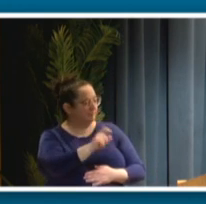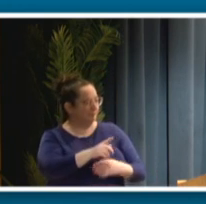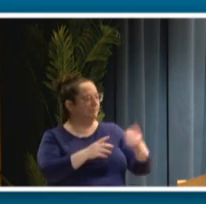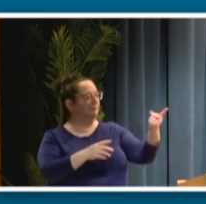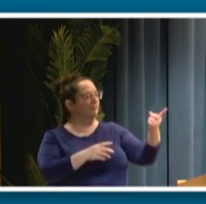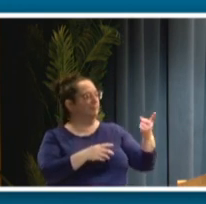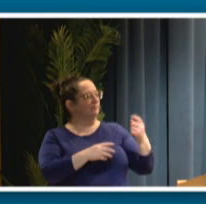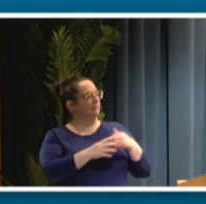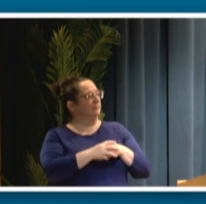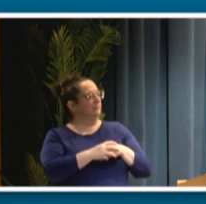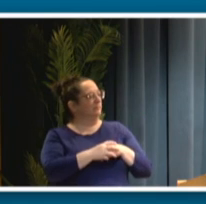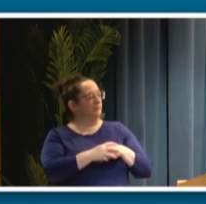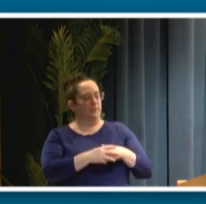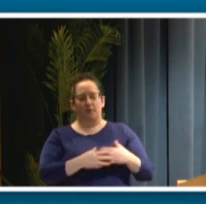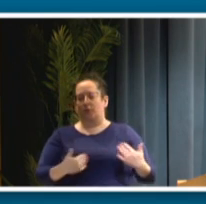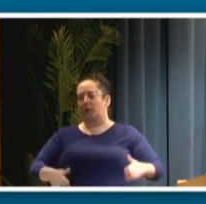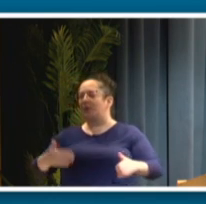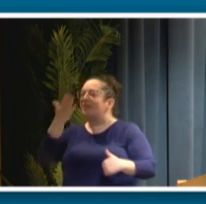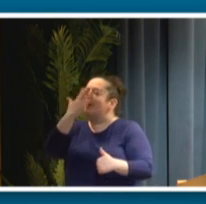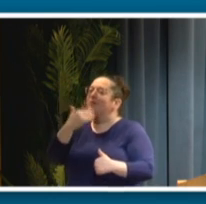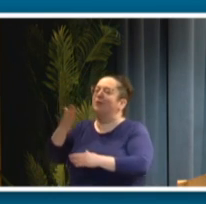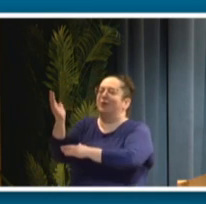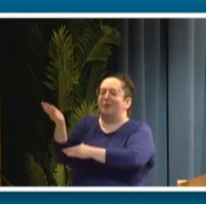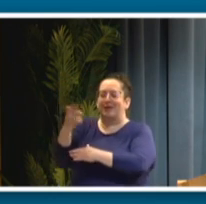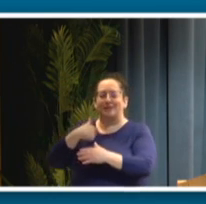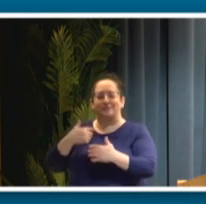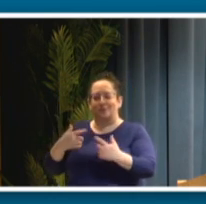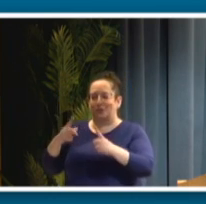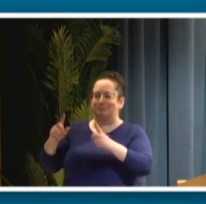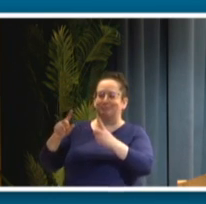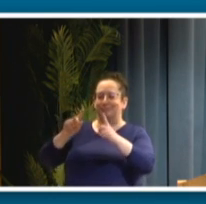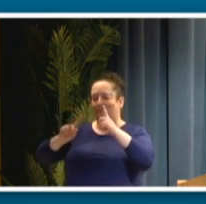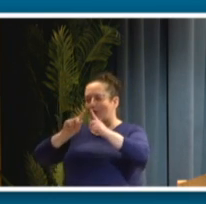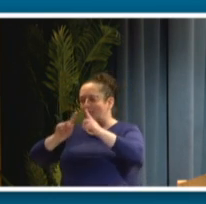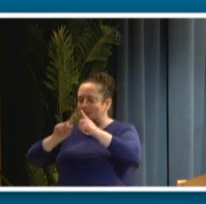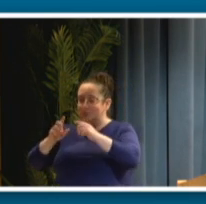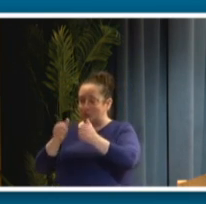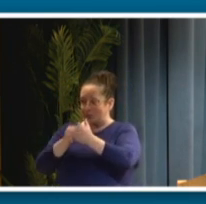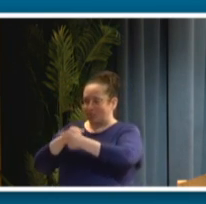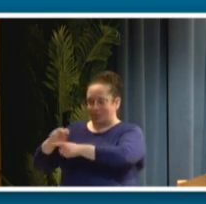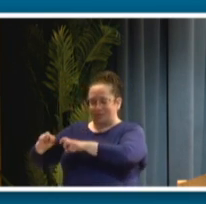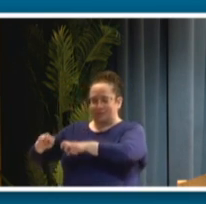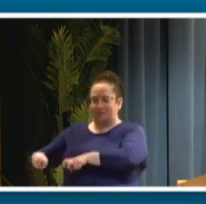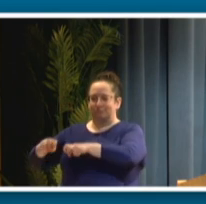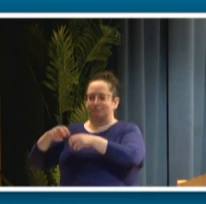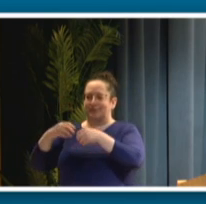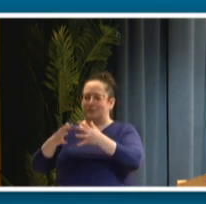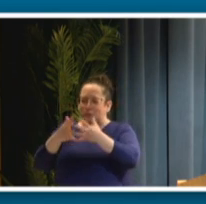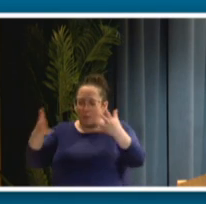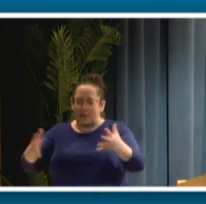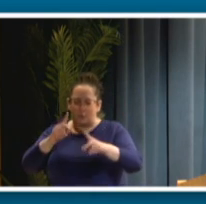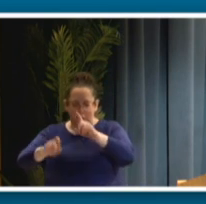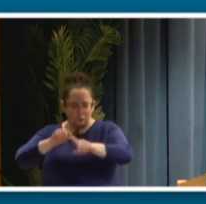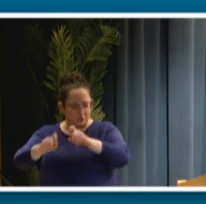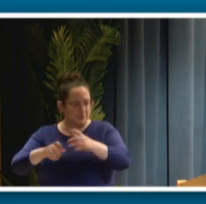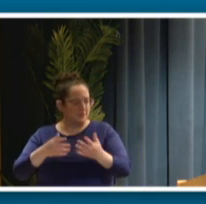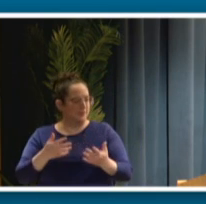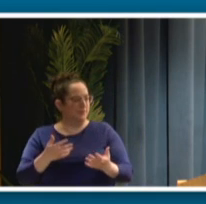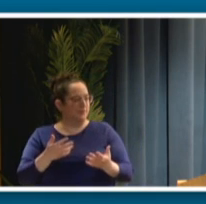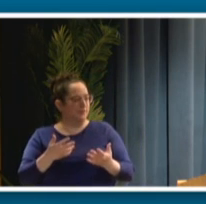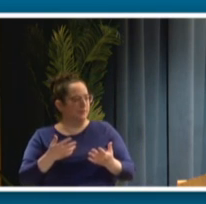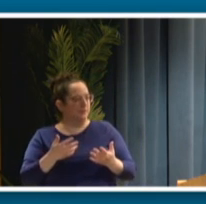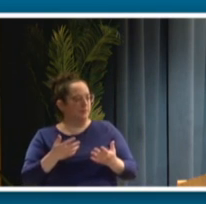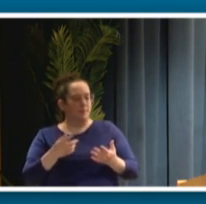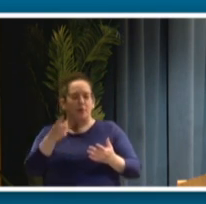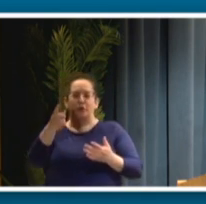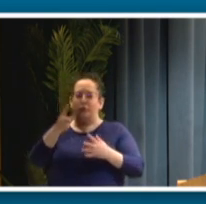and everything that you do, and I have so many questions to ask you, but one thing that really stuck with me when you started to speak was about how you are